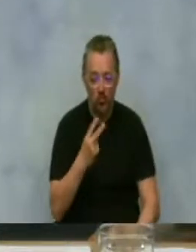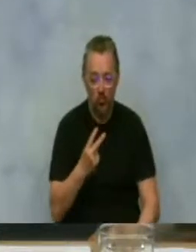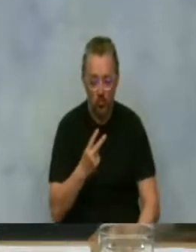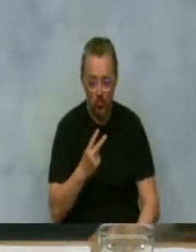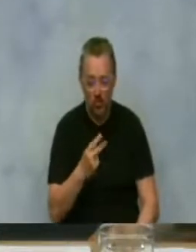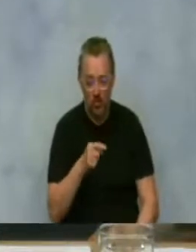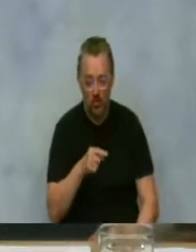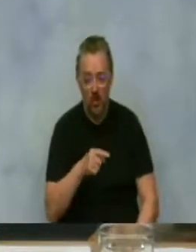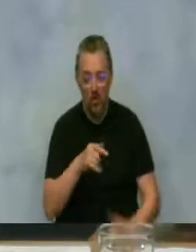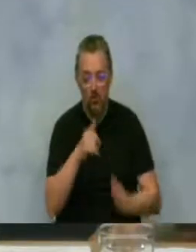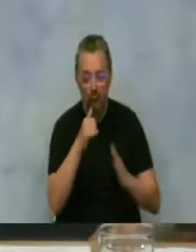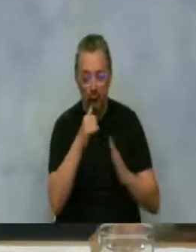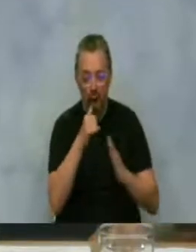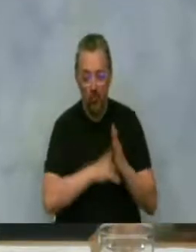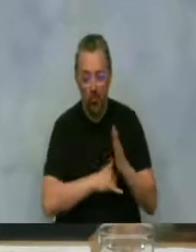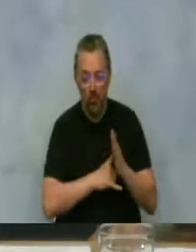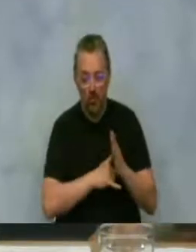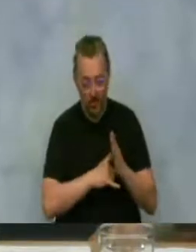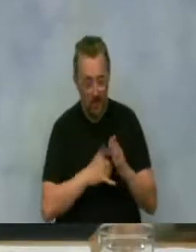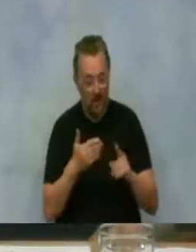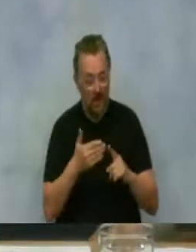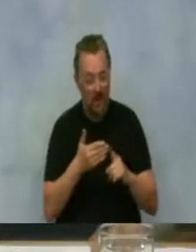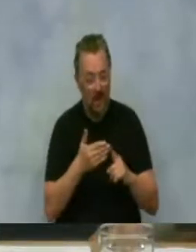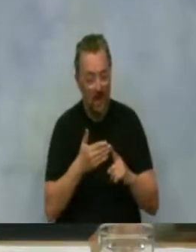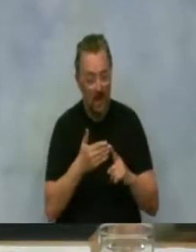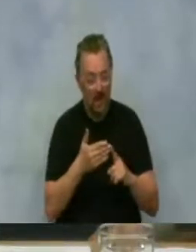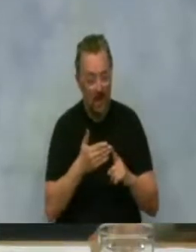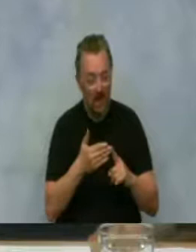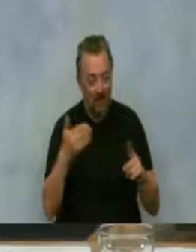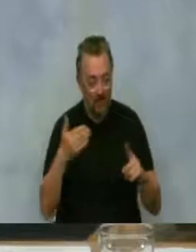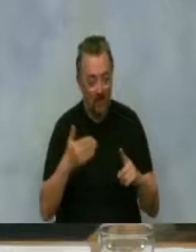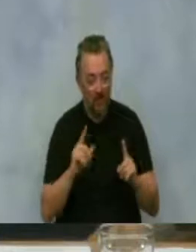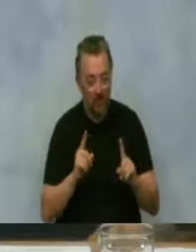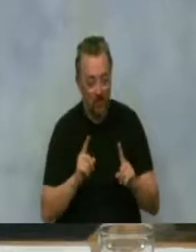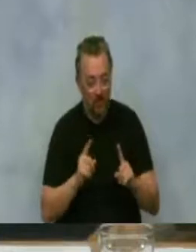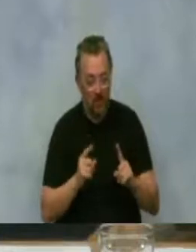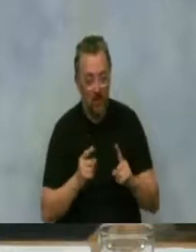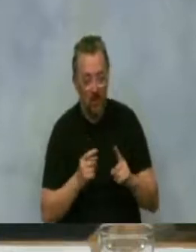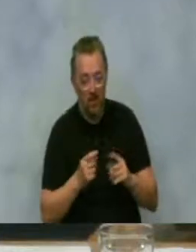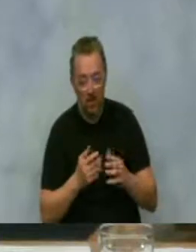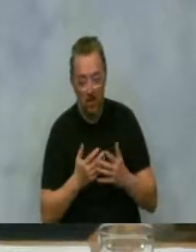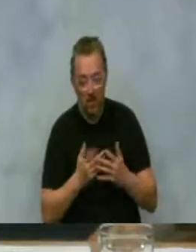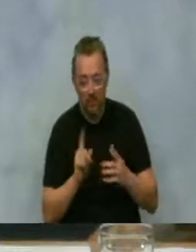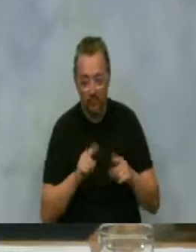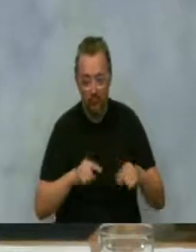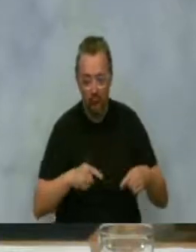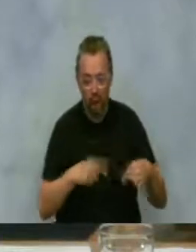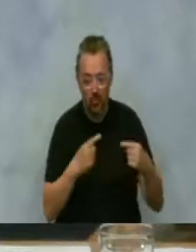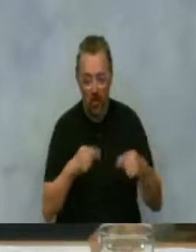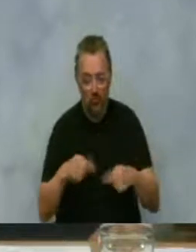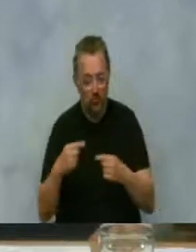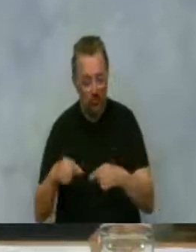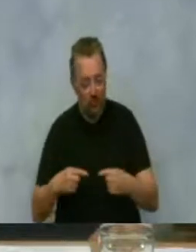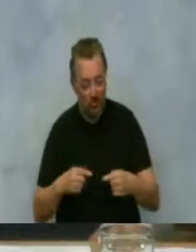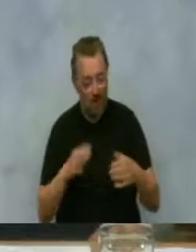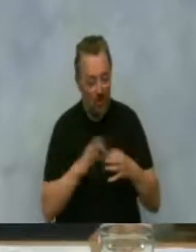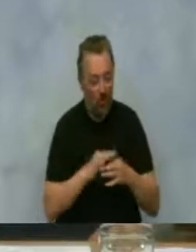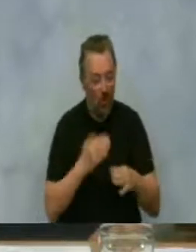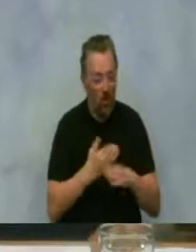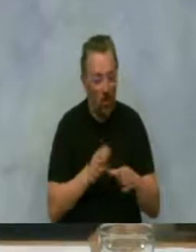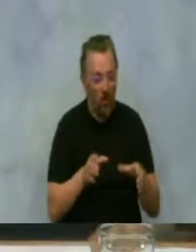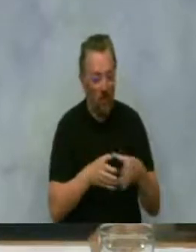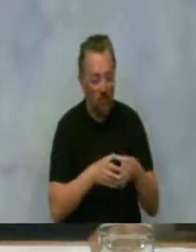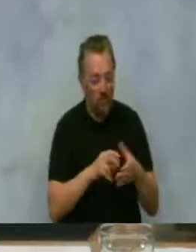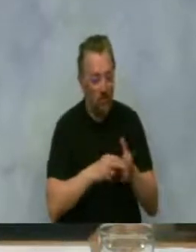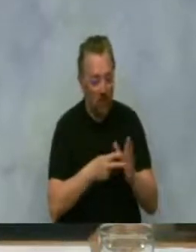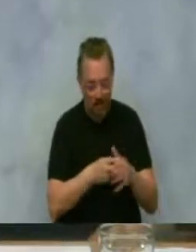the report identifies the number of key issues, the challenges for workforce planning. The first bullet point refers